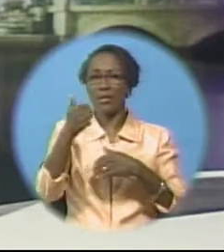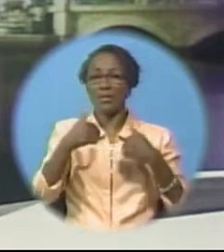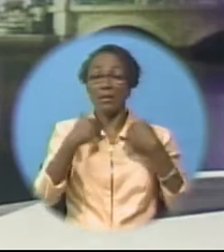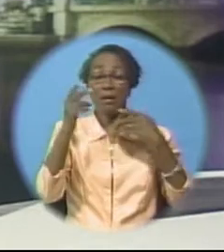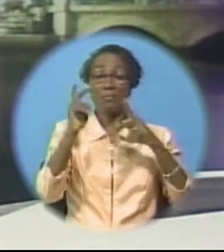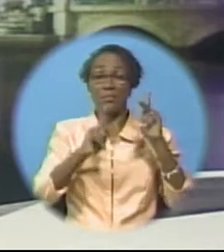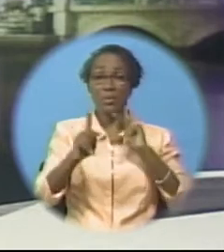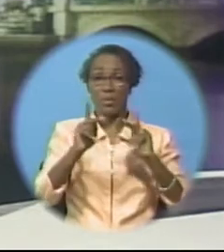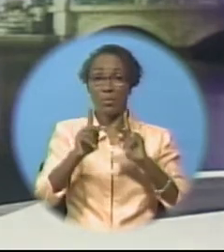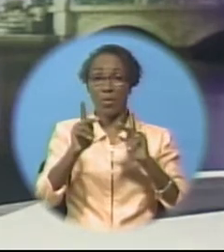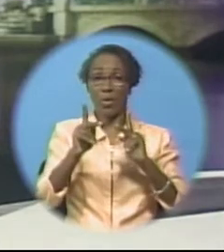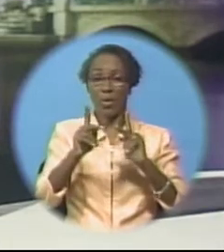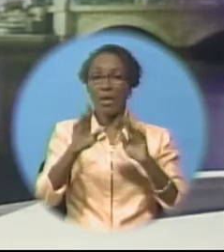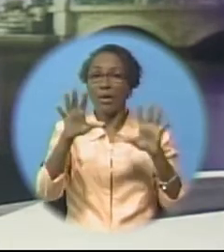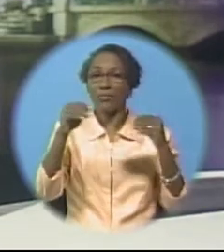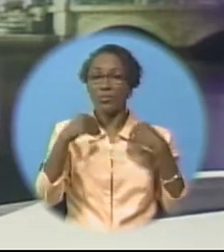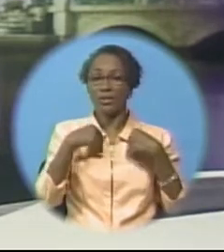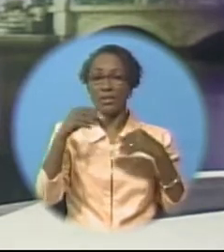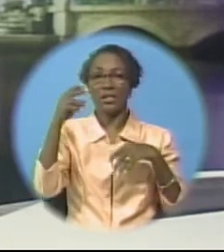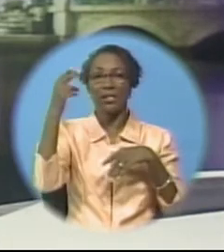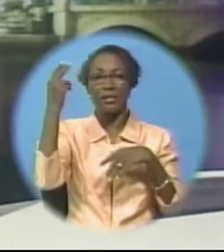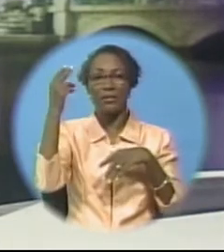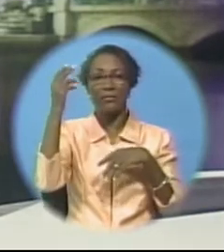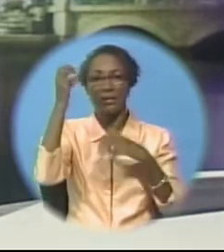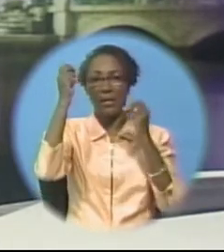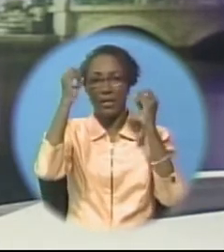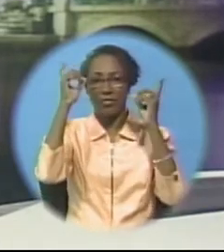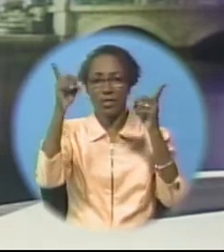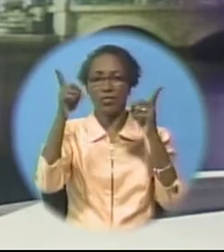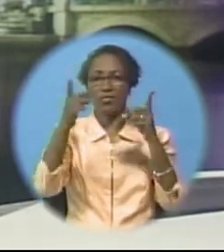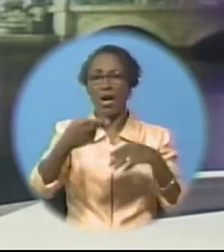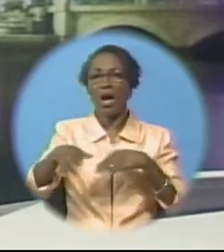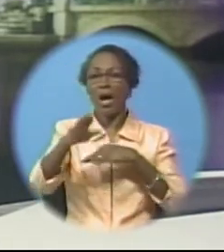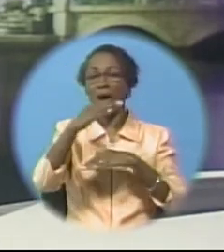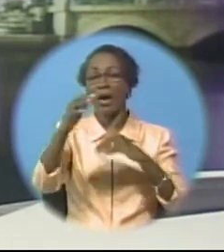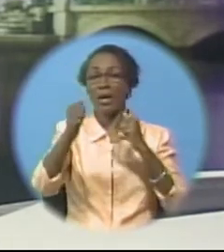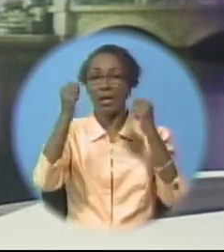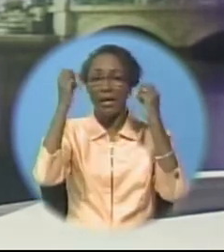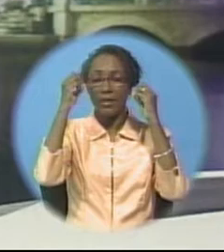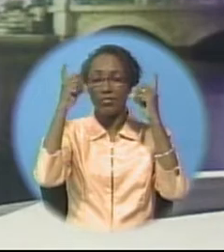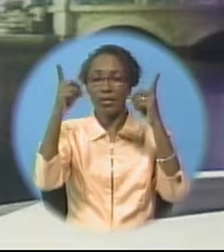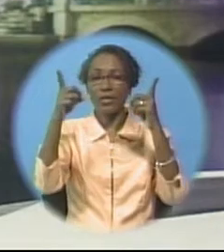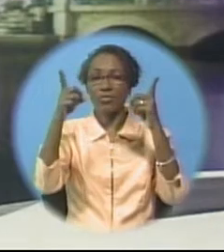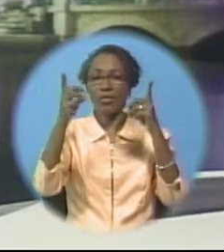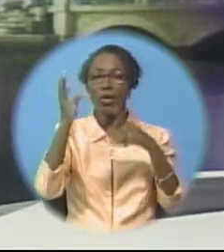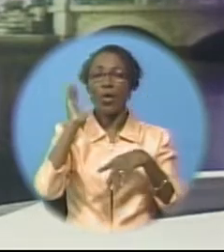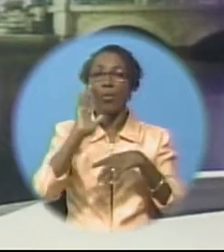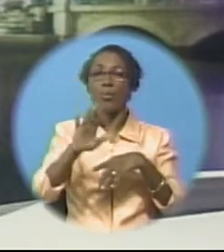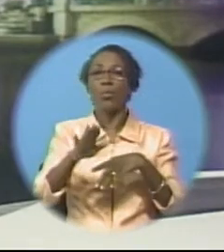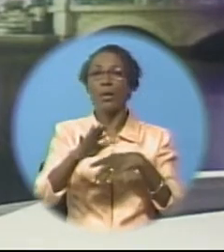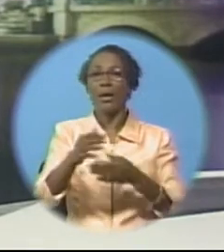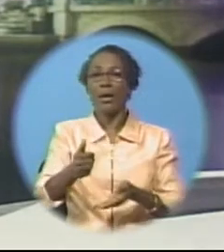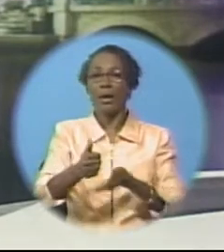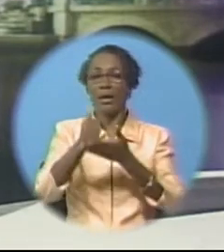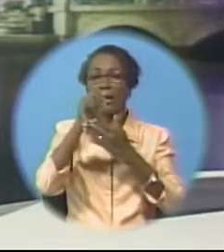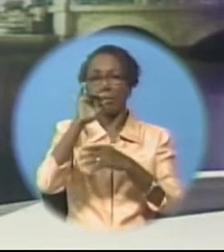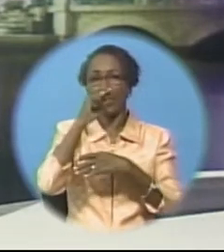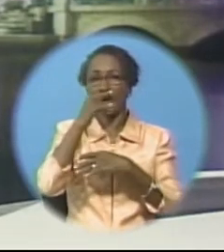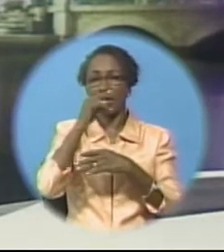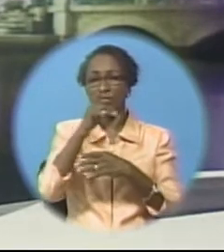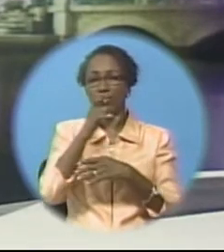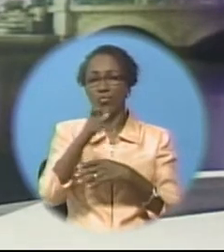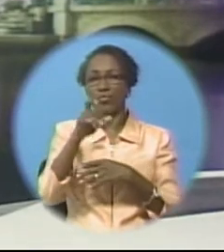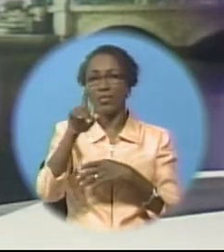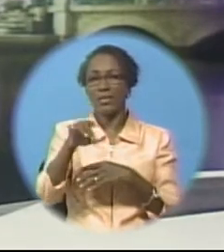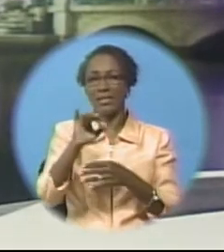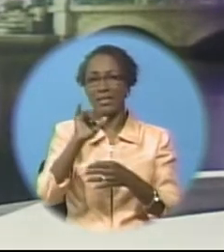an honor. She noted that higher education will help provide opportunities and learning to a group of kids who really deserve it.